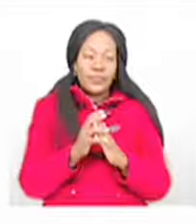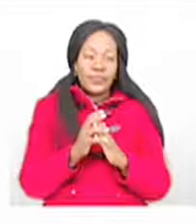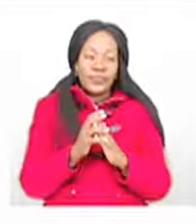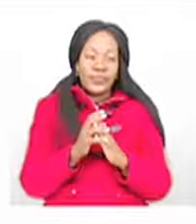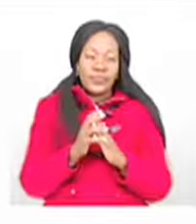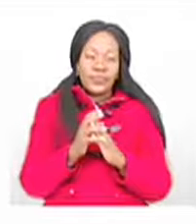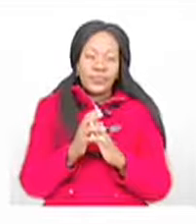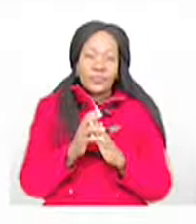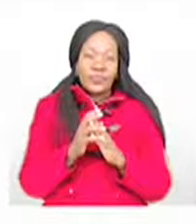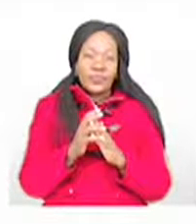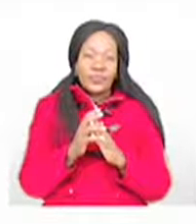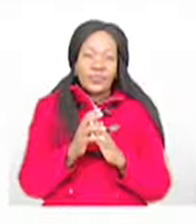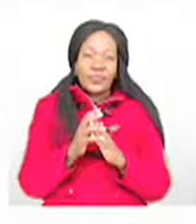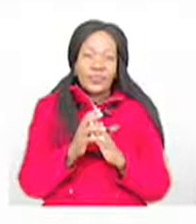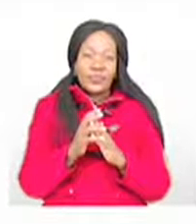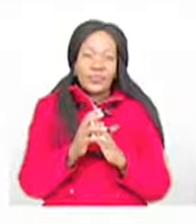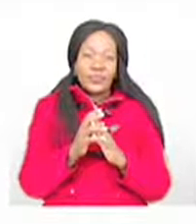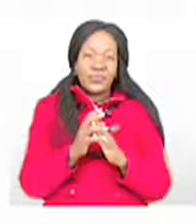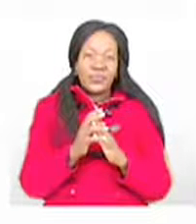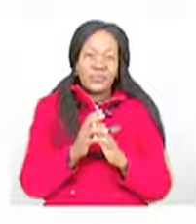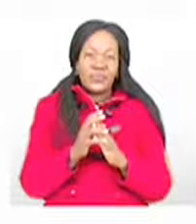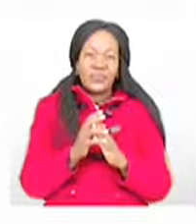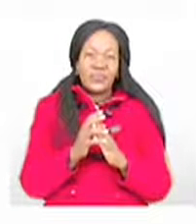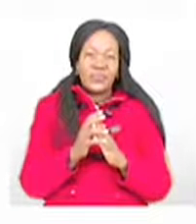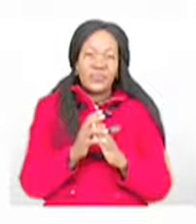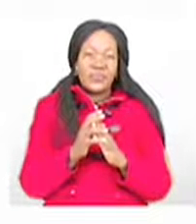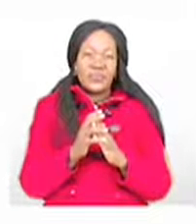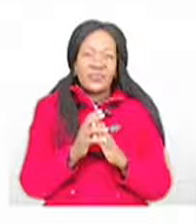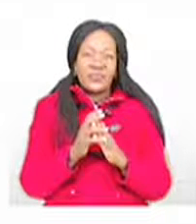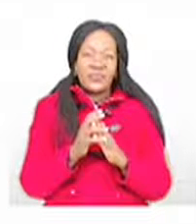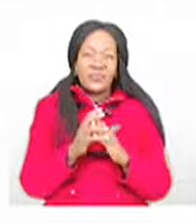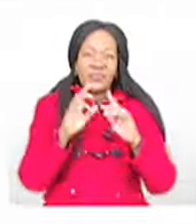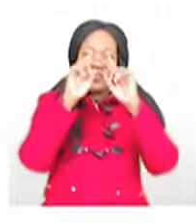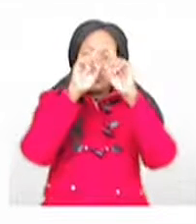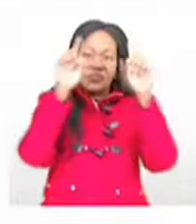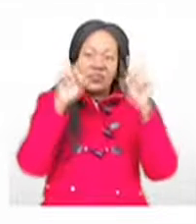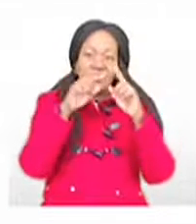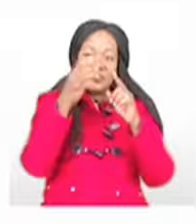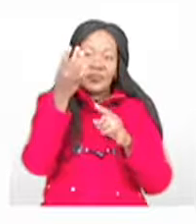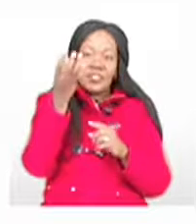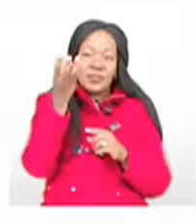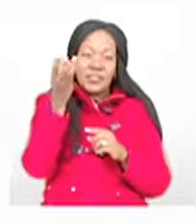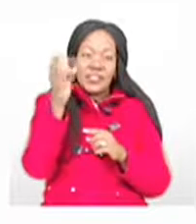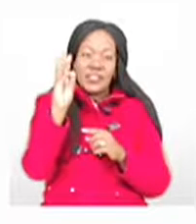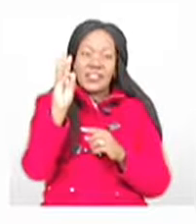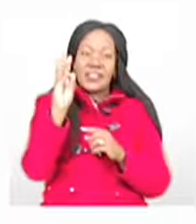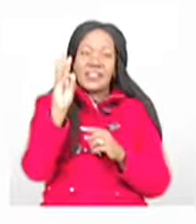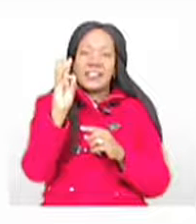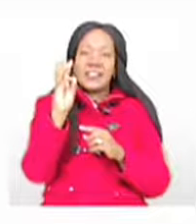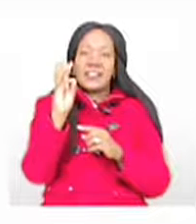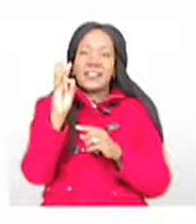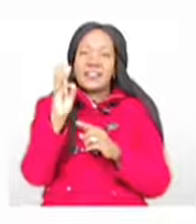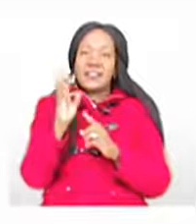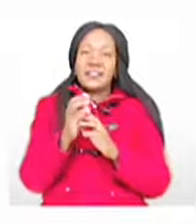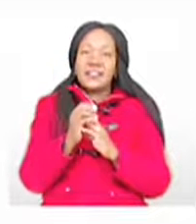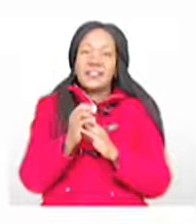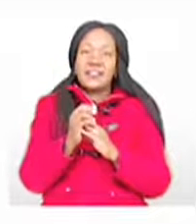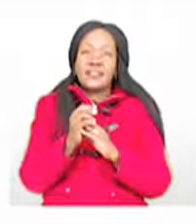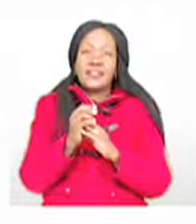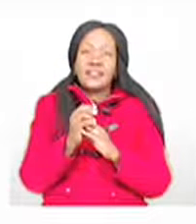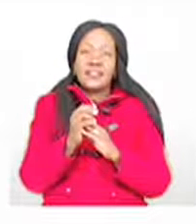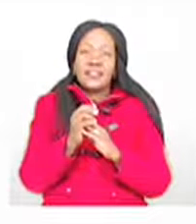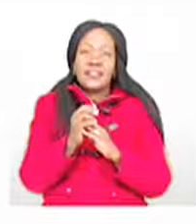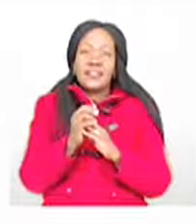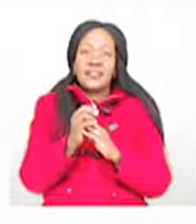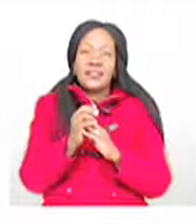our booklet. We are moving on to block number 6. Number 6 is